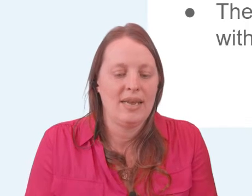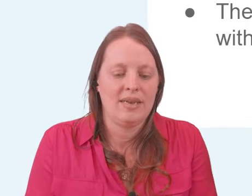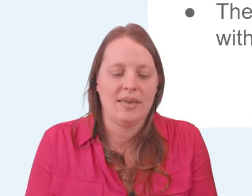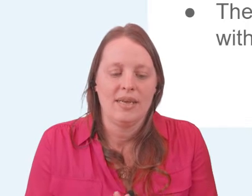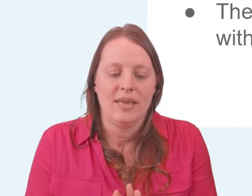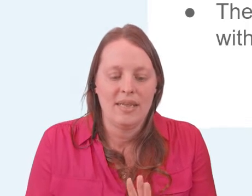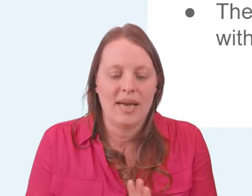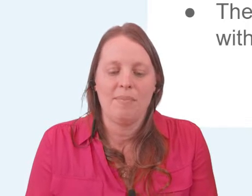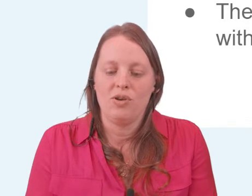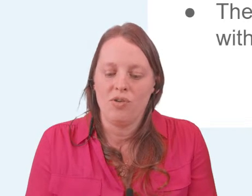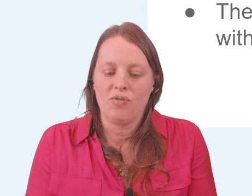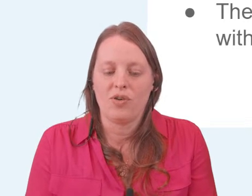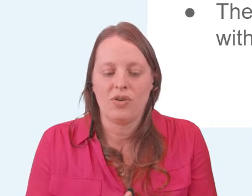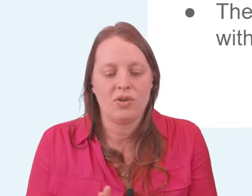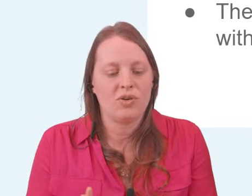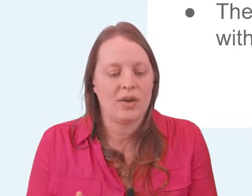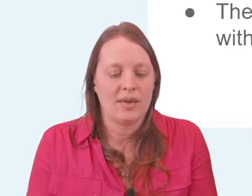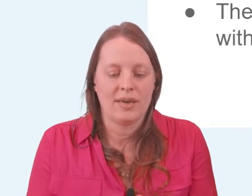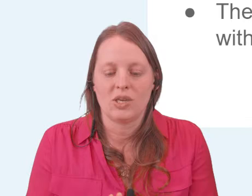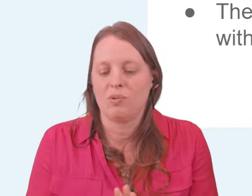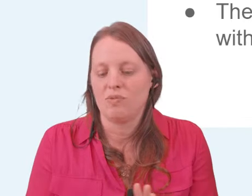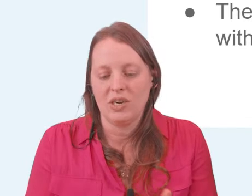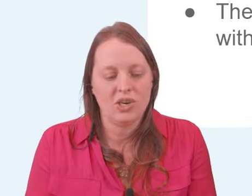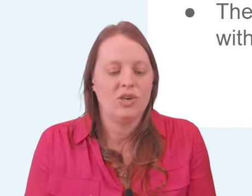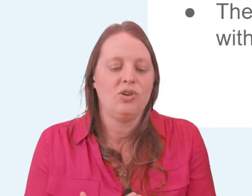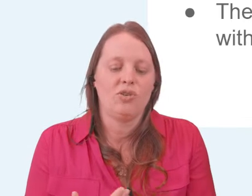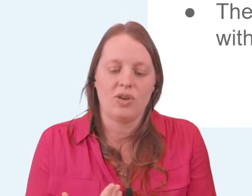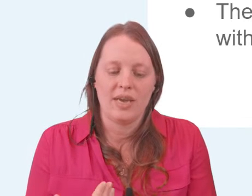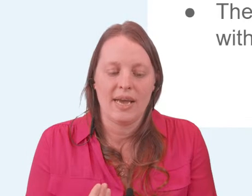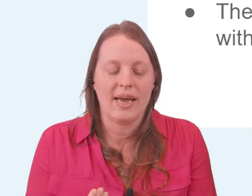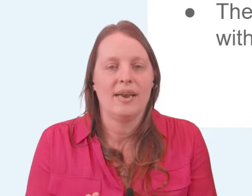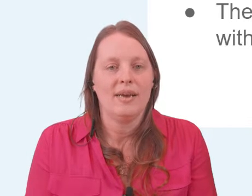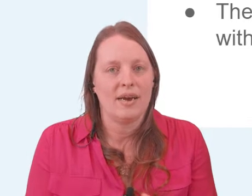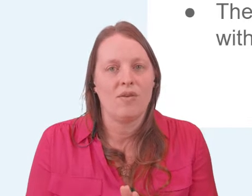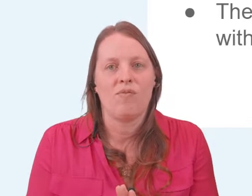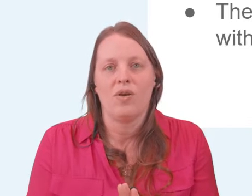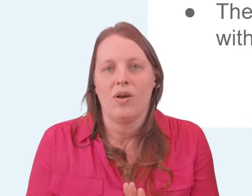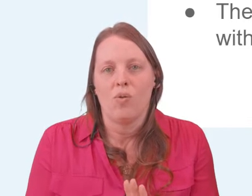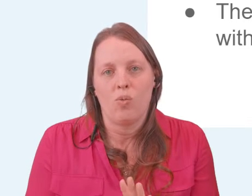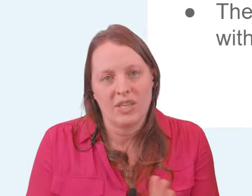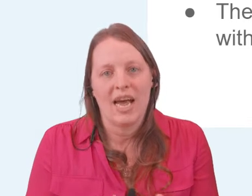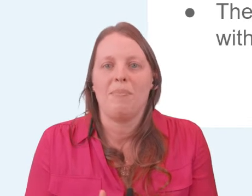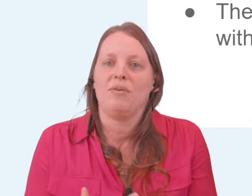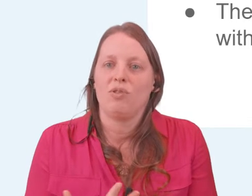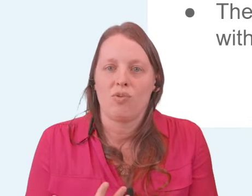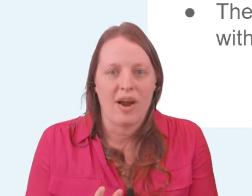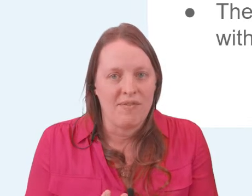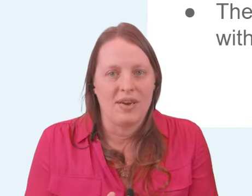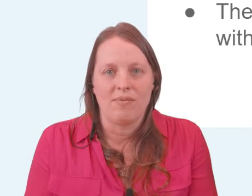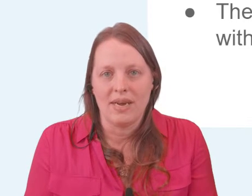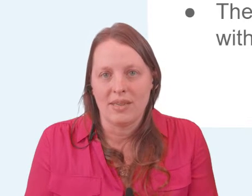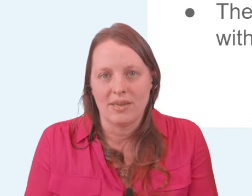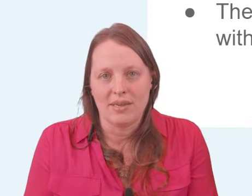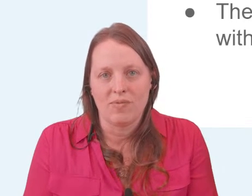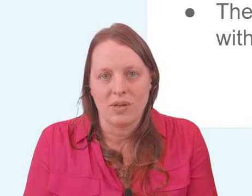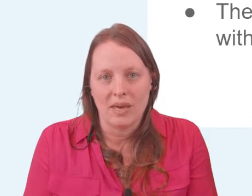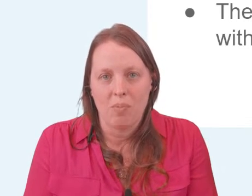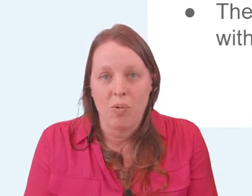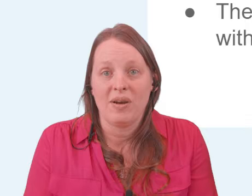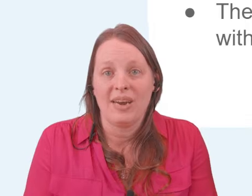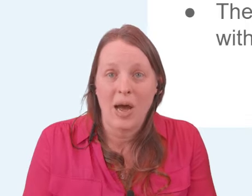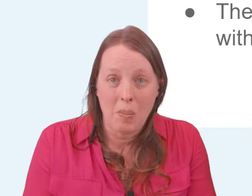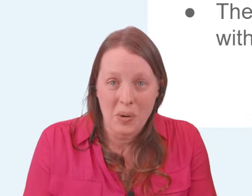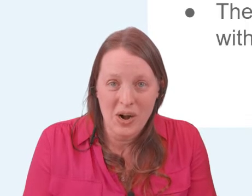that. And in that maneuver exploration, you're looking at kind of what's happening with gravity, right? This is a